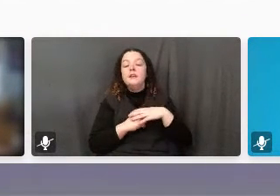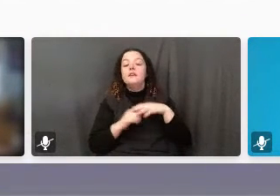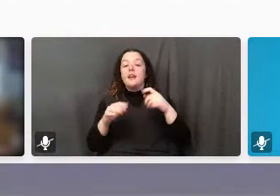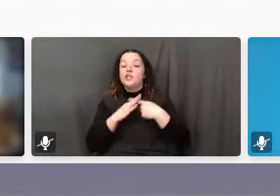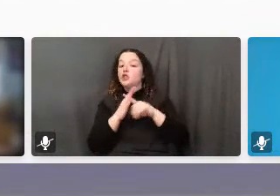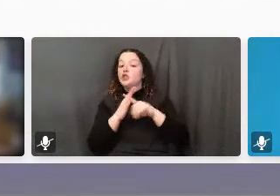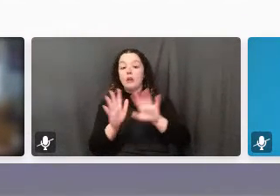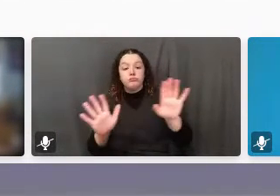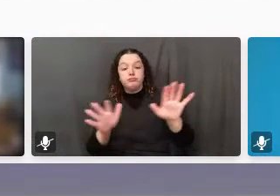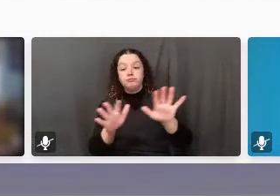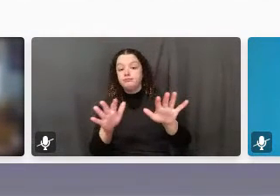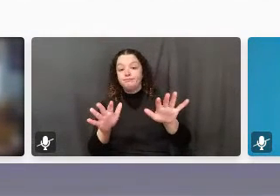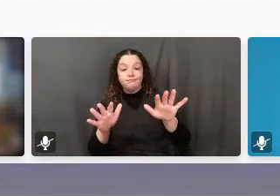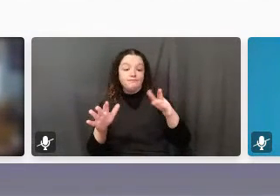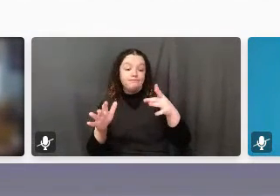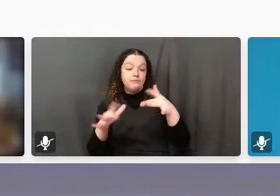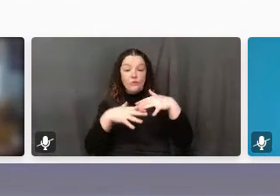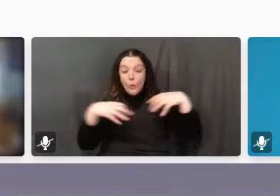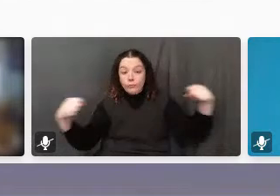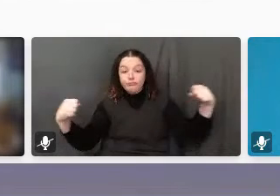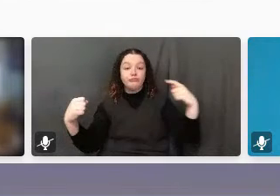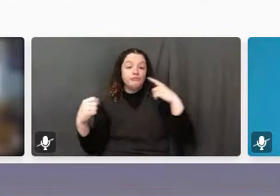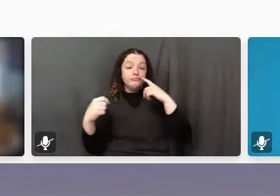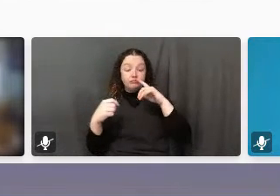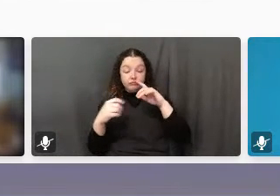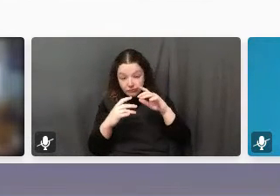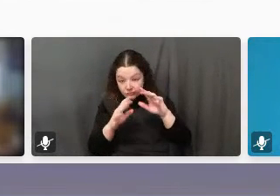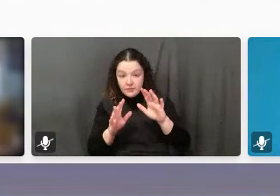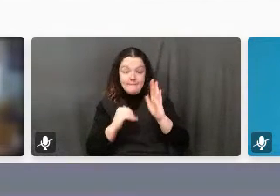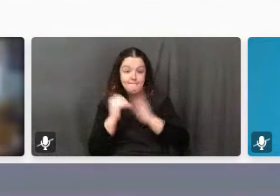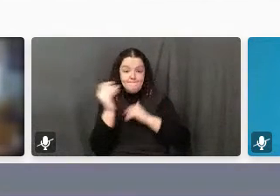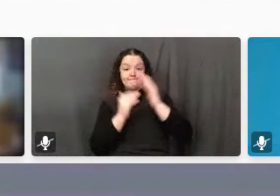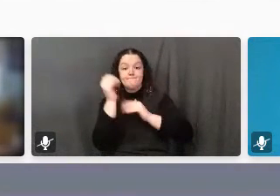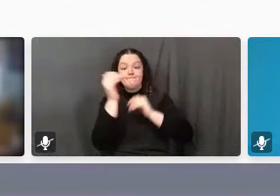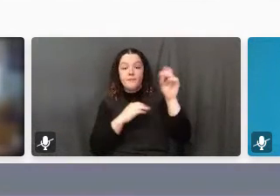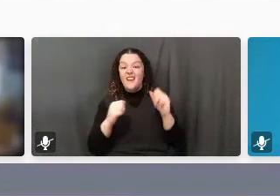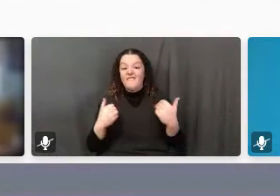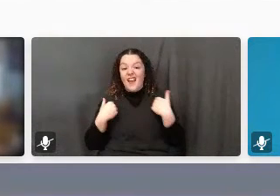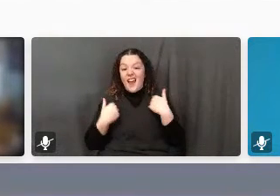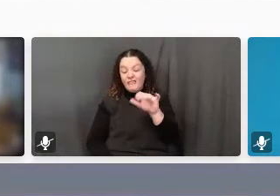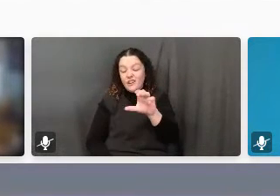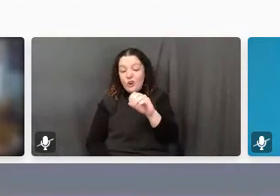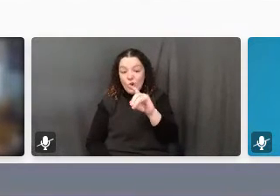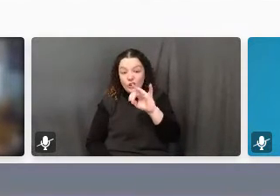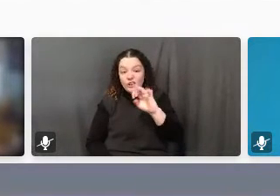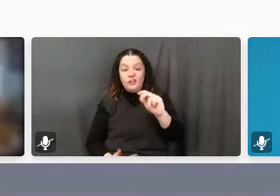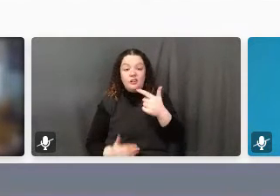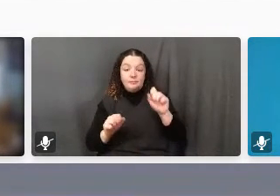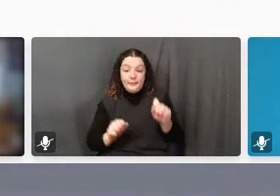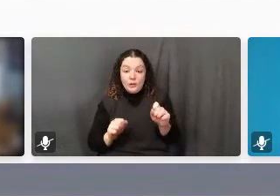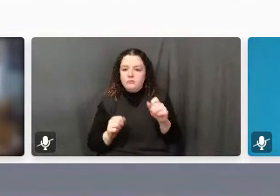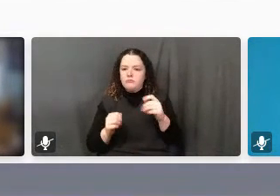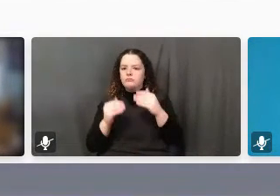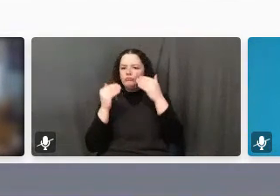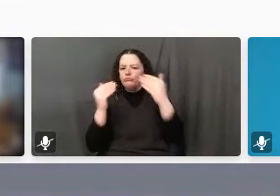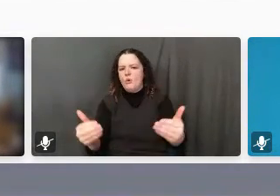want to start from a blank template, build it from scratch. If you do have some coding abilities, you are absolutely more than capable of doing that